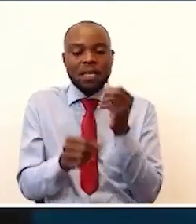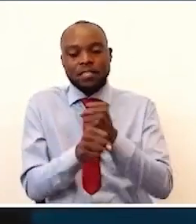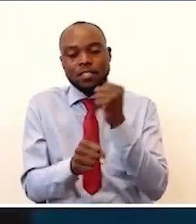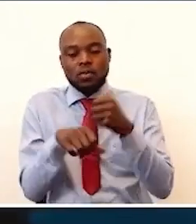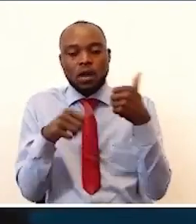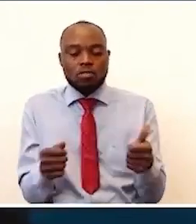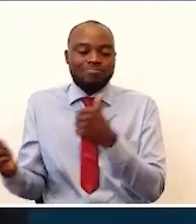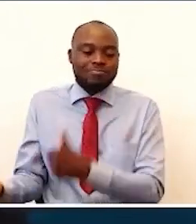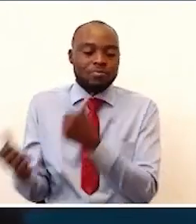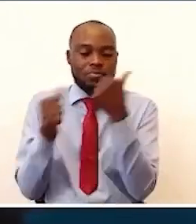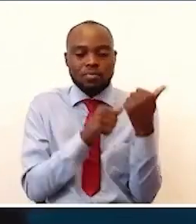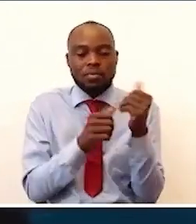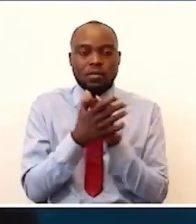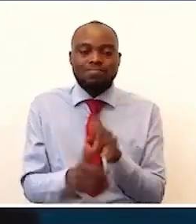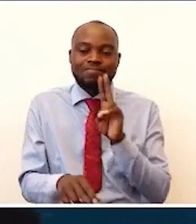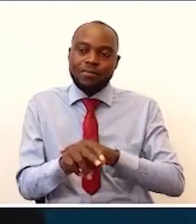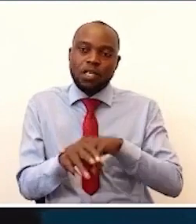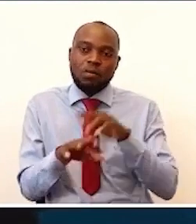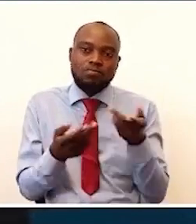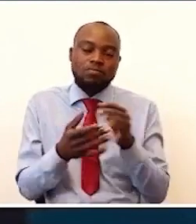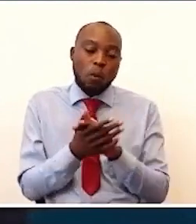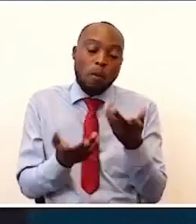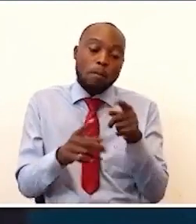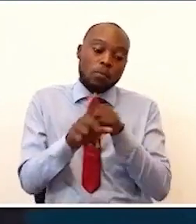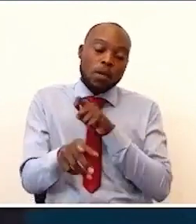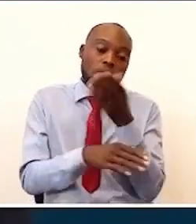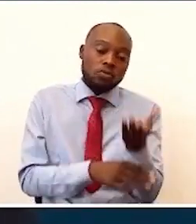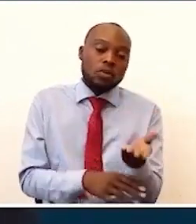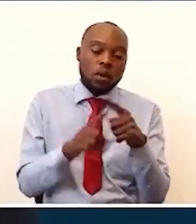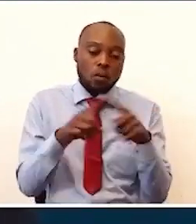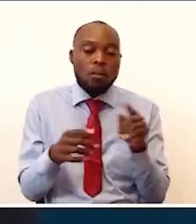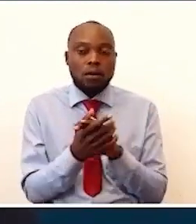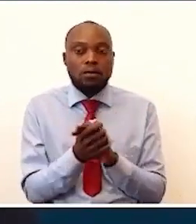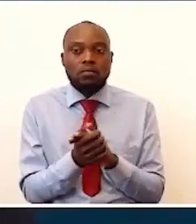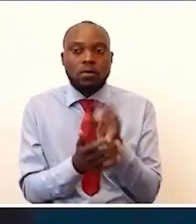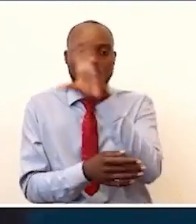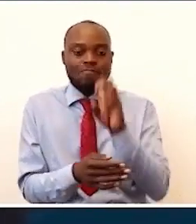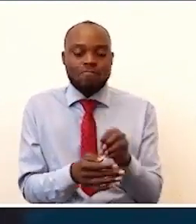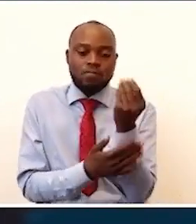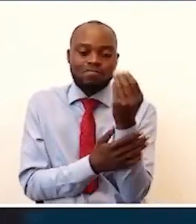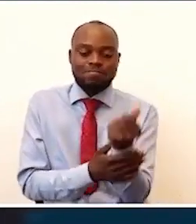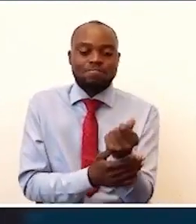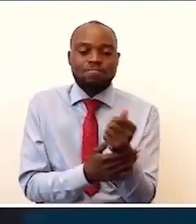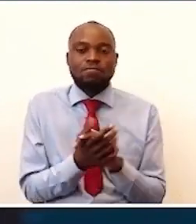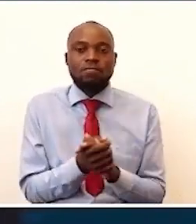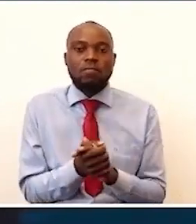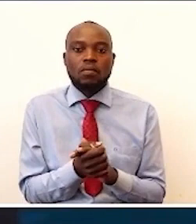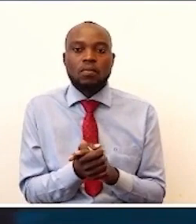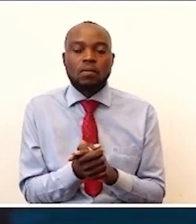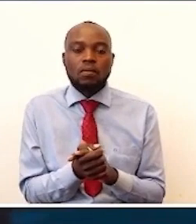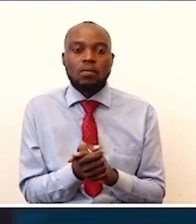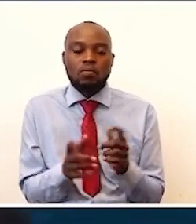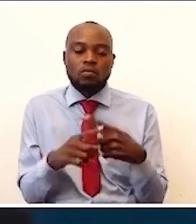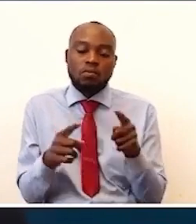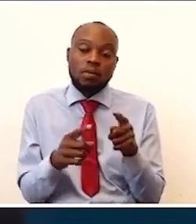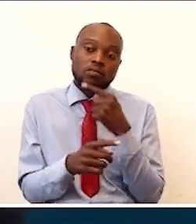us back in time to where we're coming from when it comes to an African financial architecture, and the fact